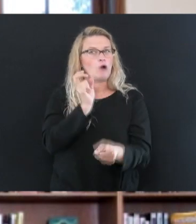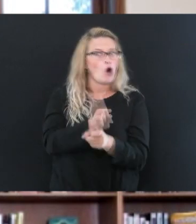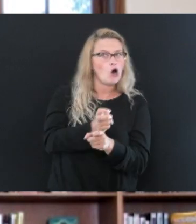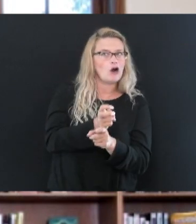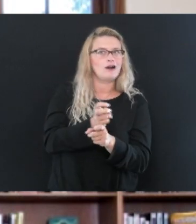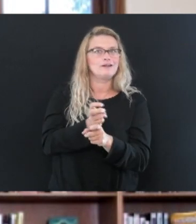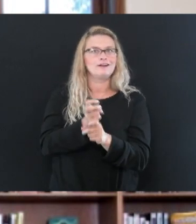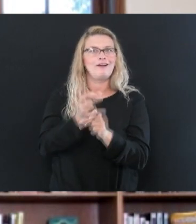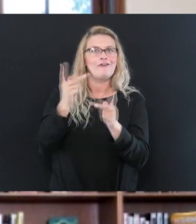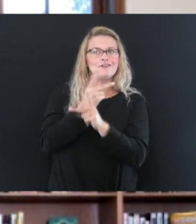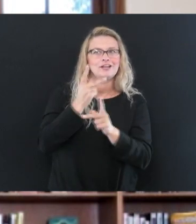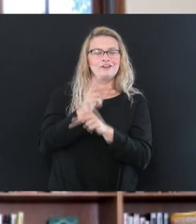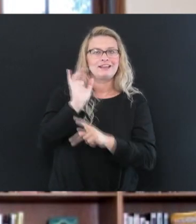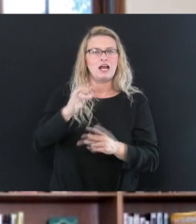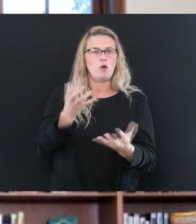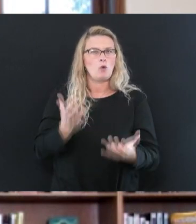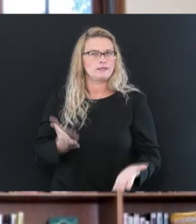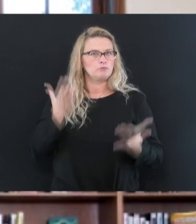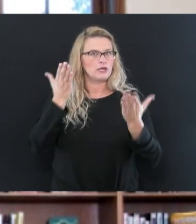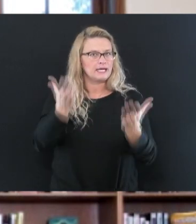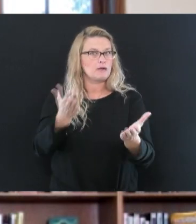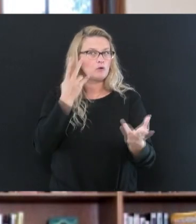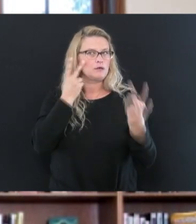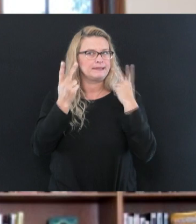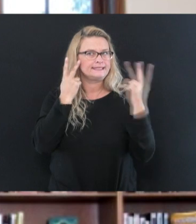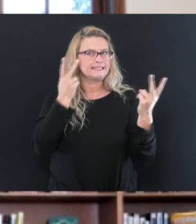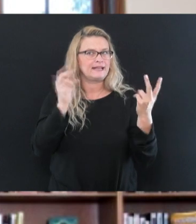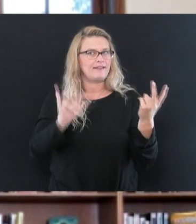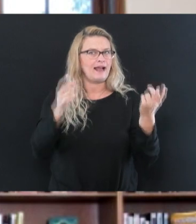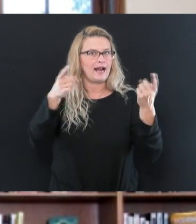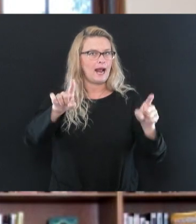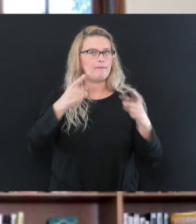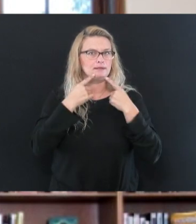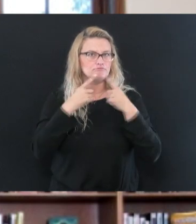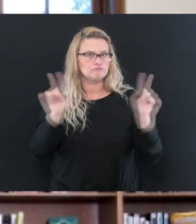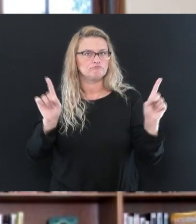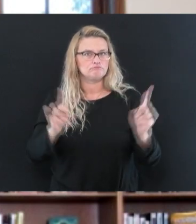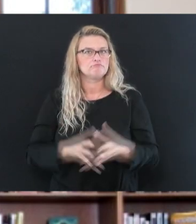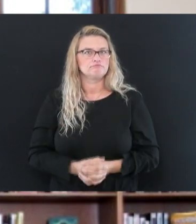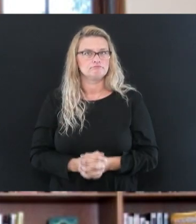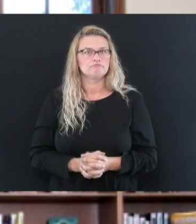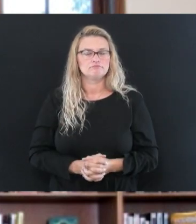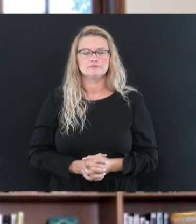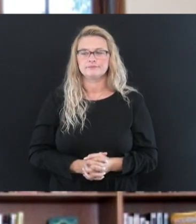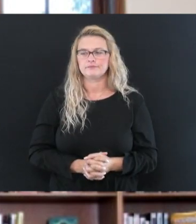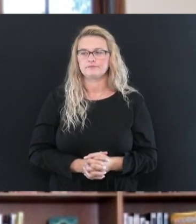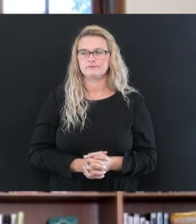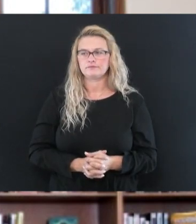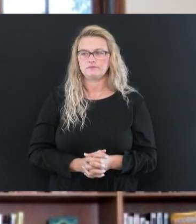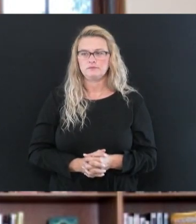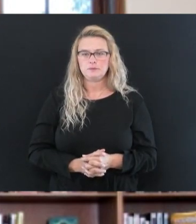I did want to bring that up because we have been seeing this information. But I'll provide the Bonnie's Bus information. It